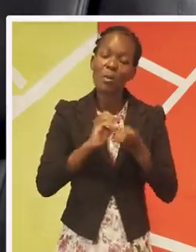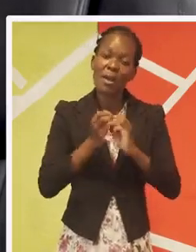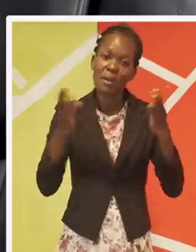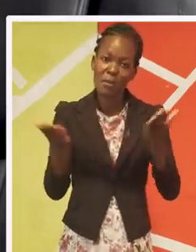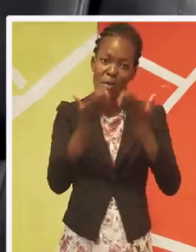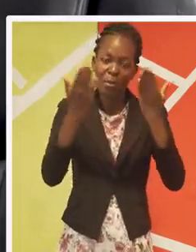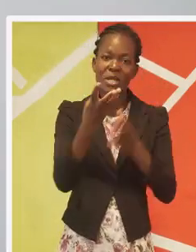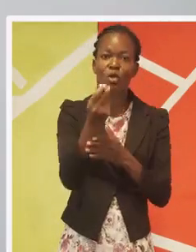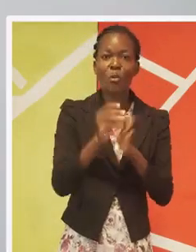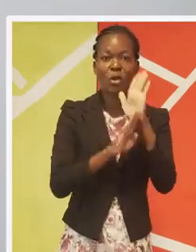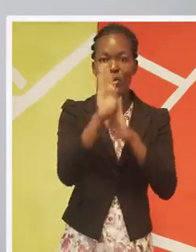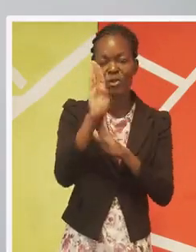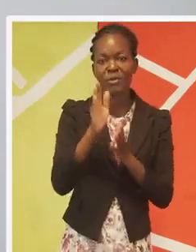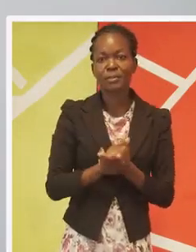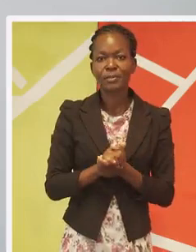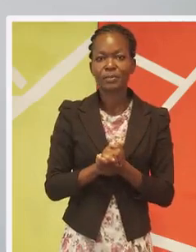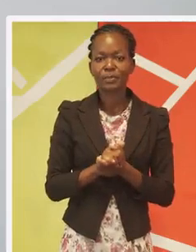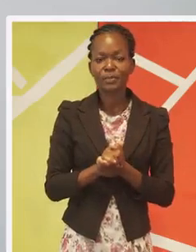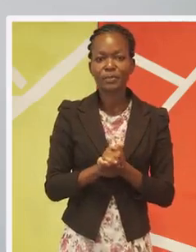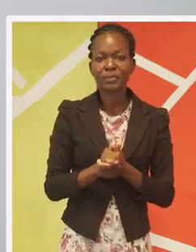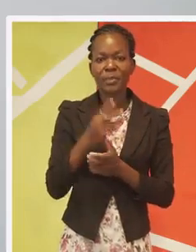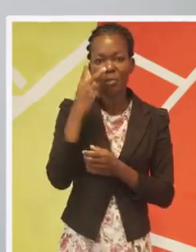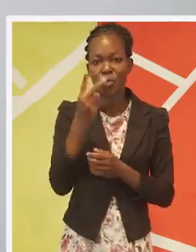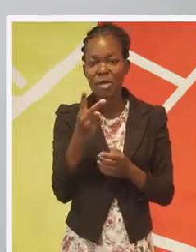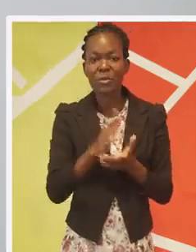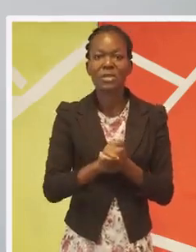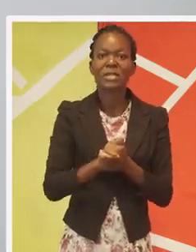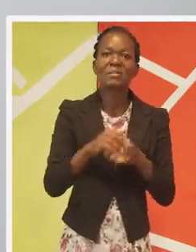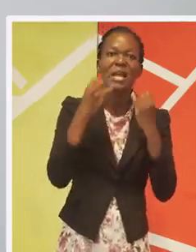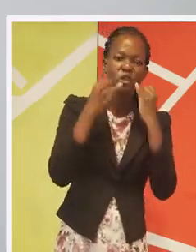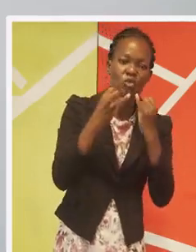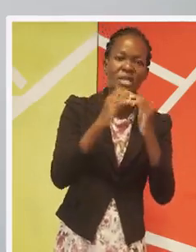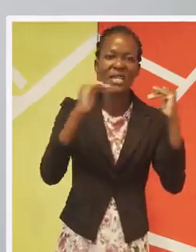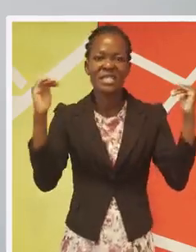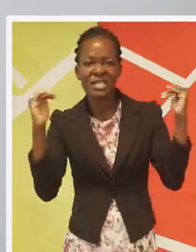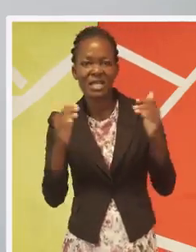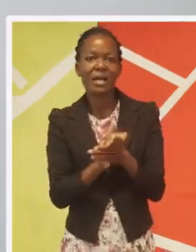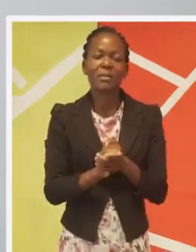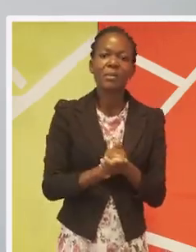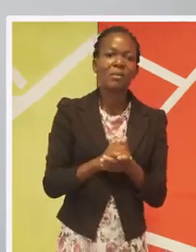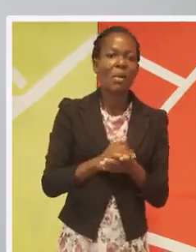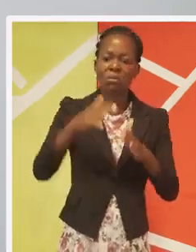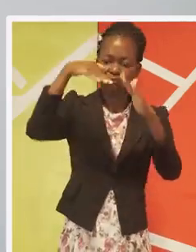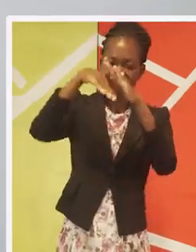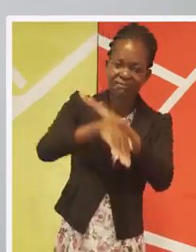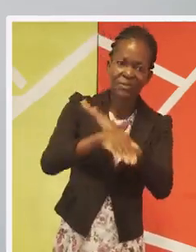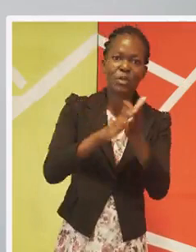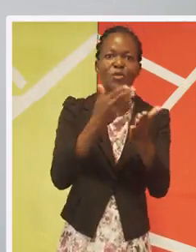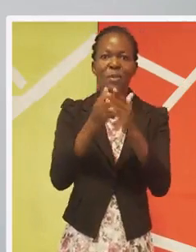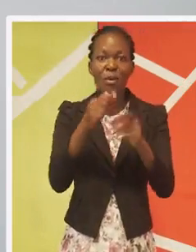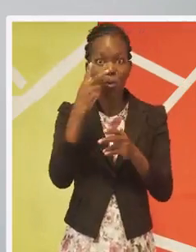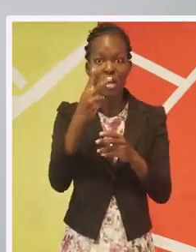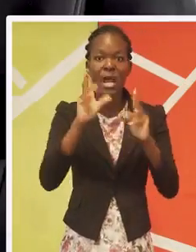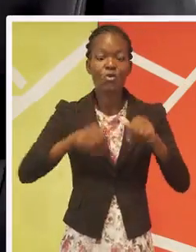growth, SAPs led to high unemployment rates. They increased gender inequalities because if the government